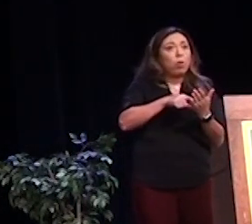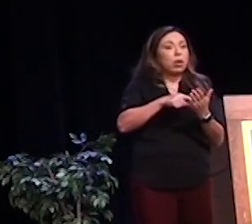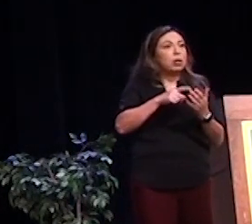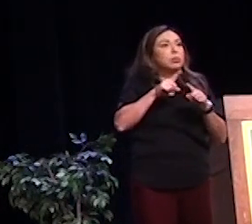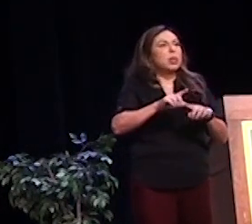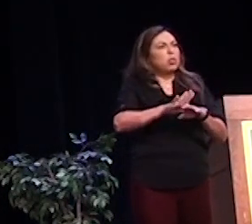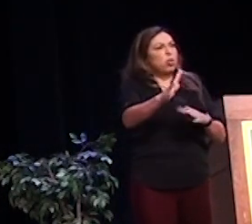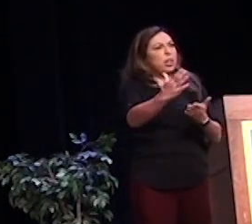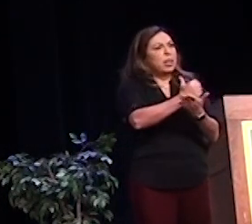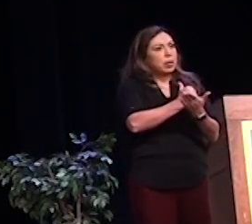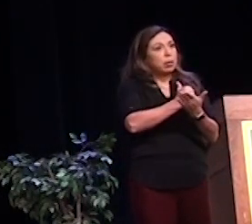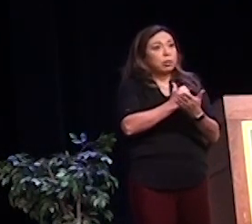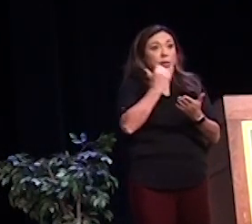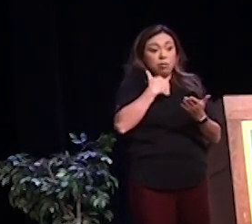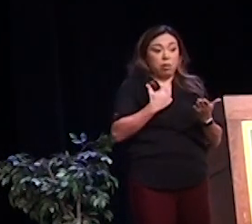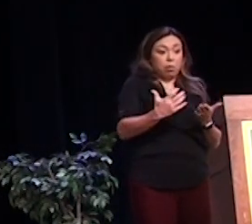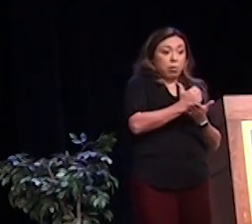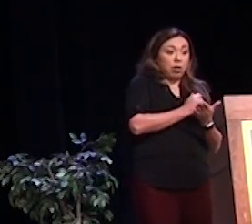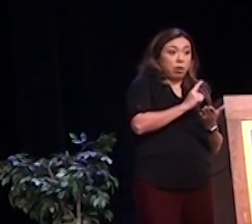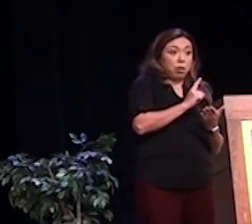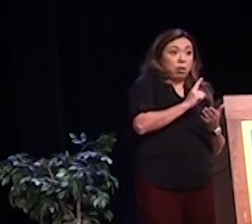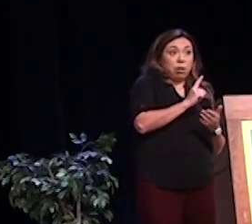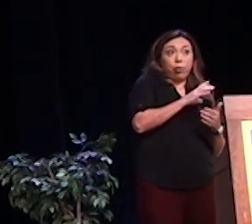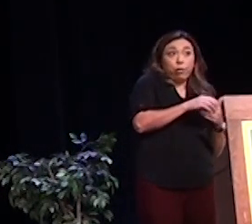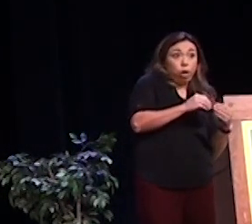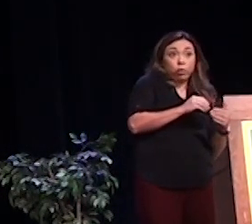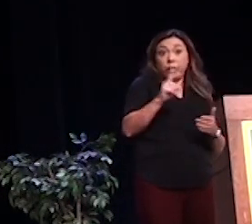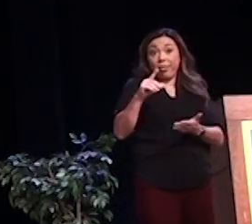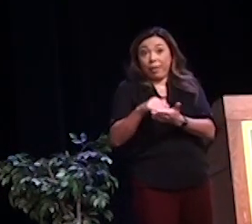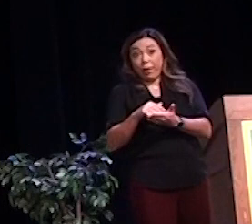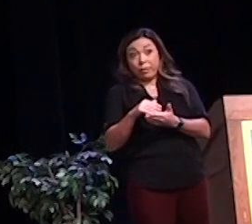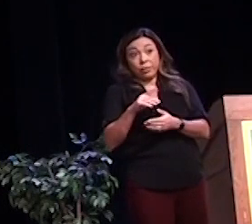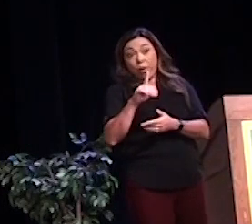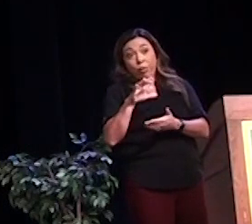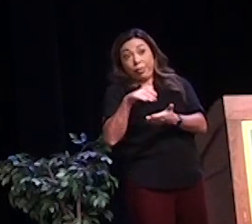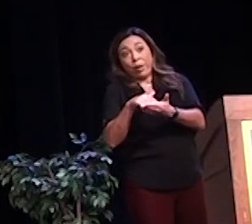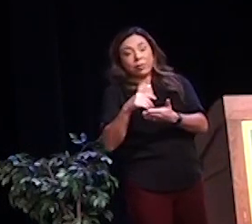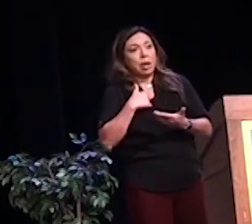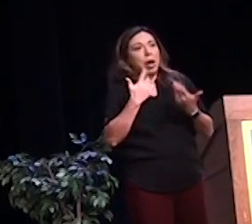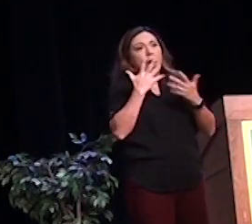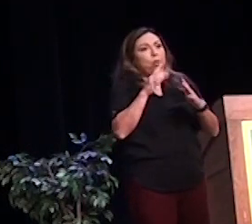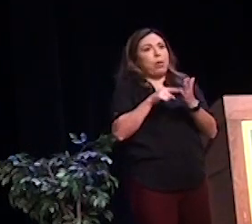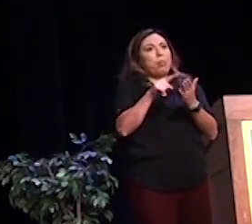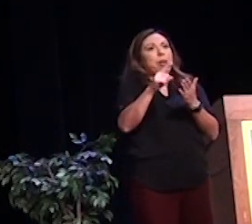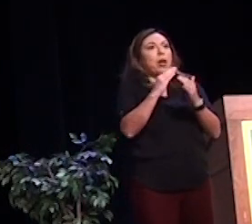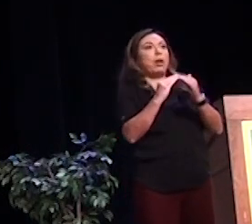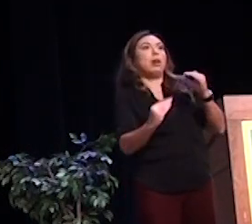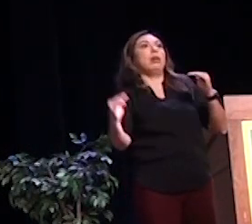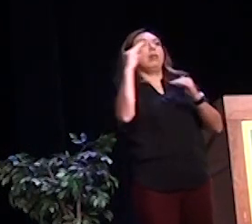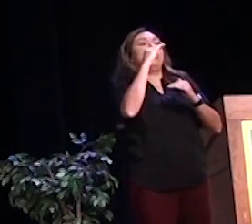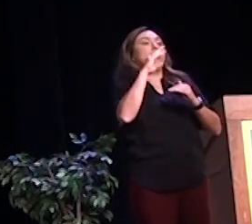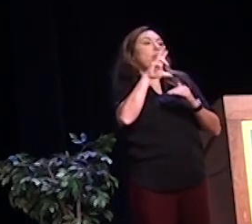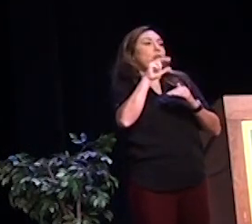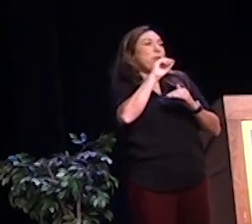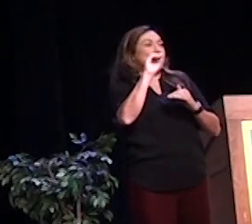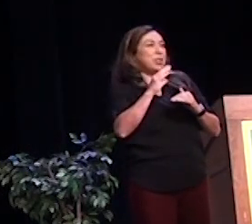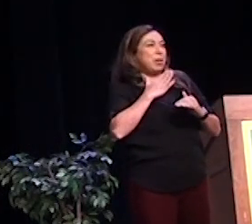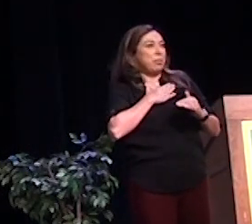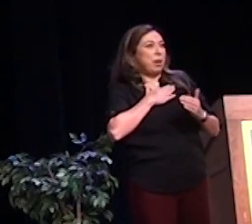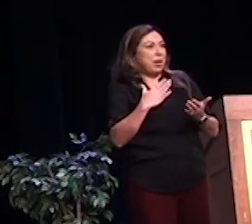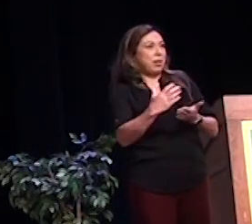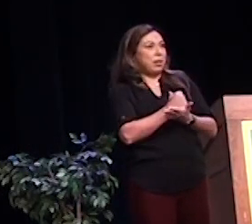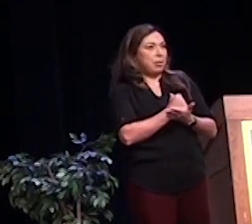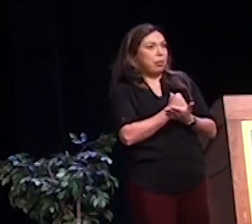make $100 or I make $1,000, I don't want to pay more than 30% of my income, right? I literally don't want to